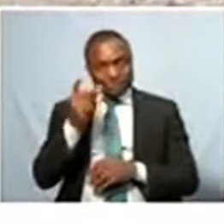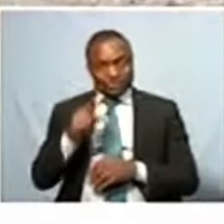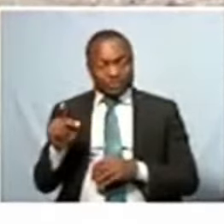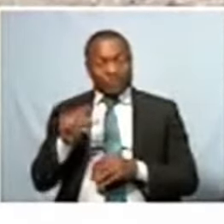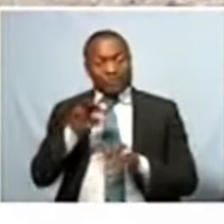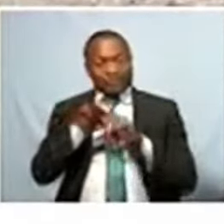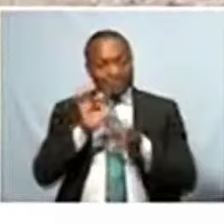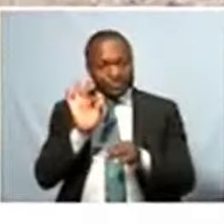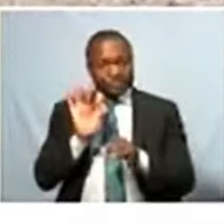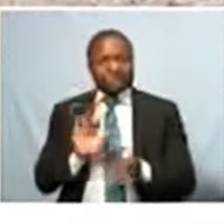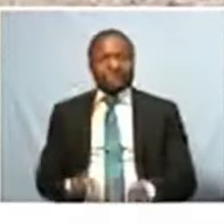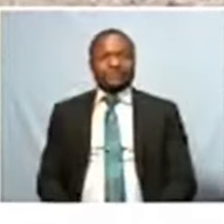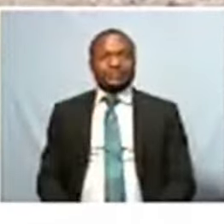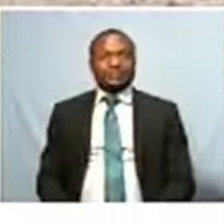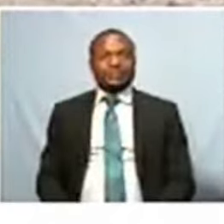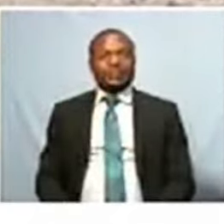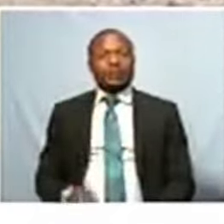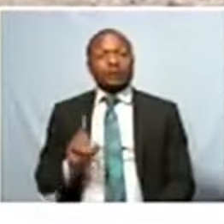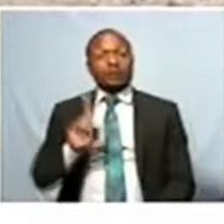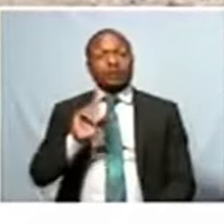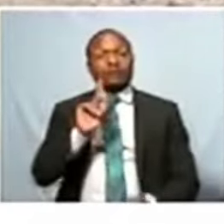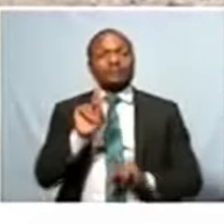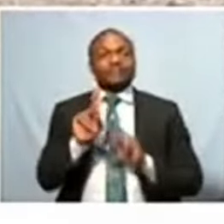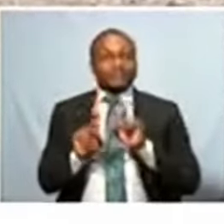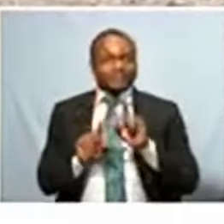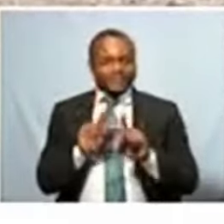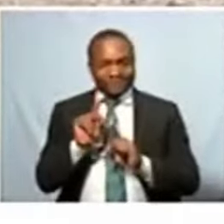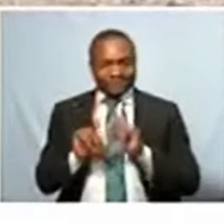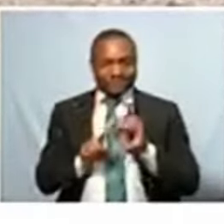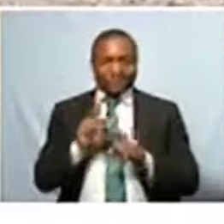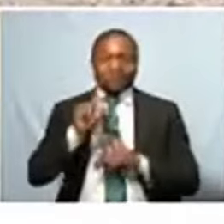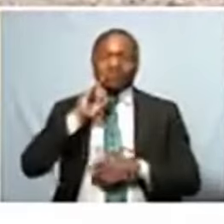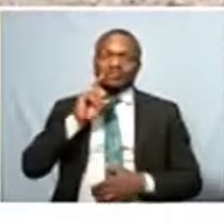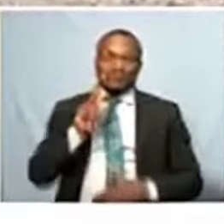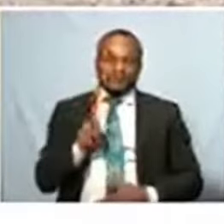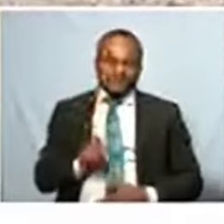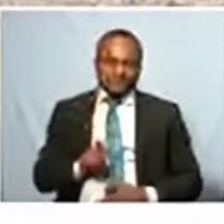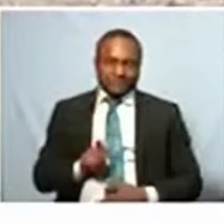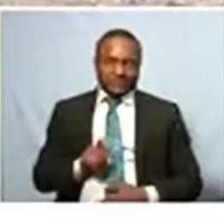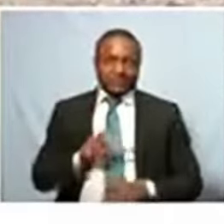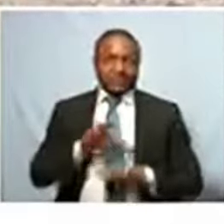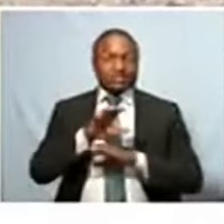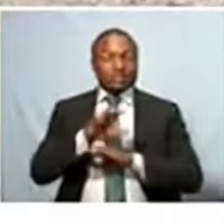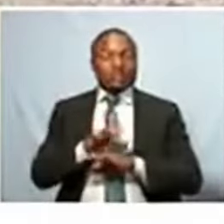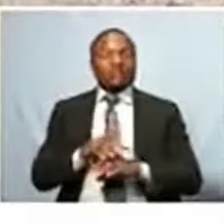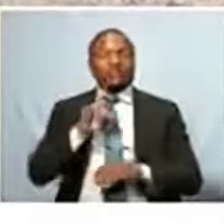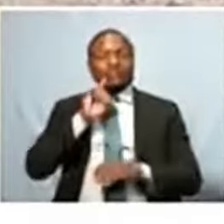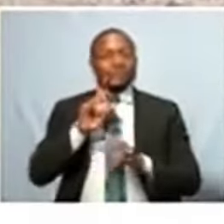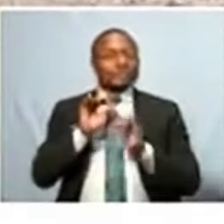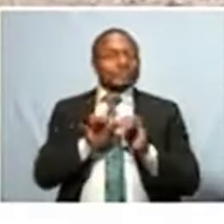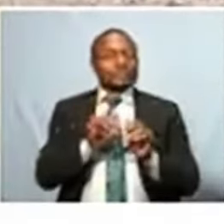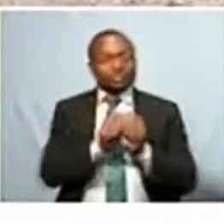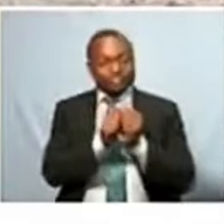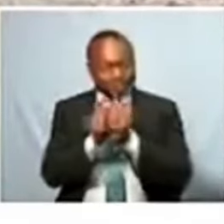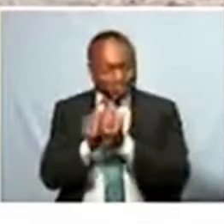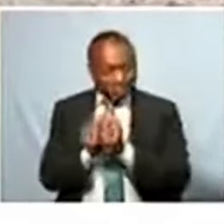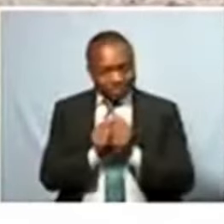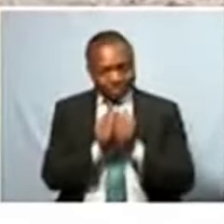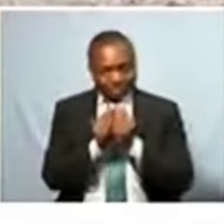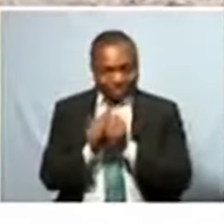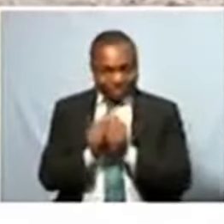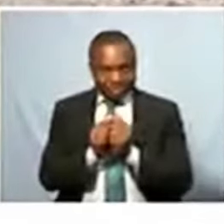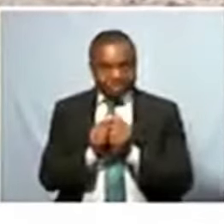find that even where people are supposed to coexist and